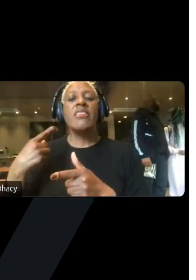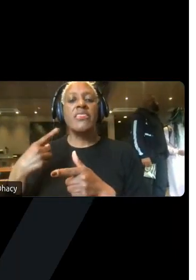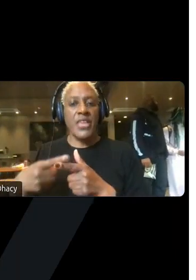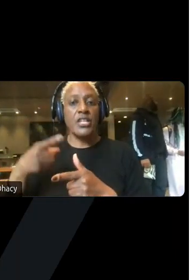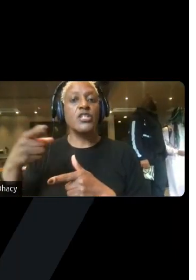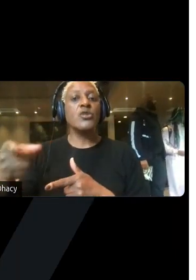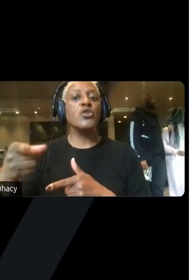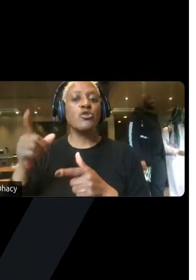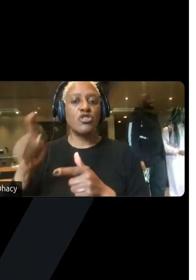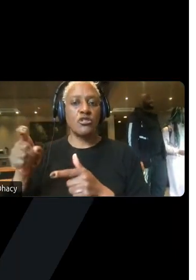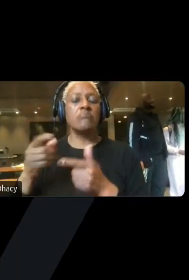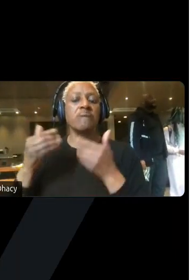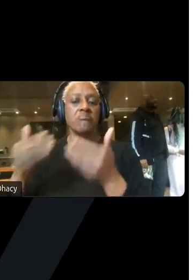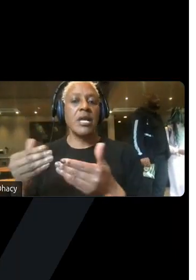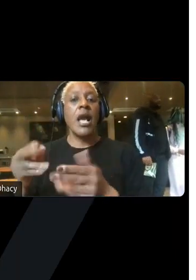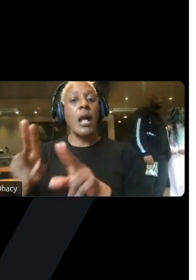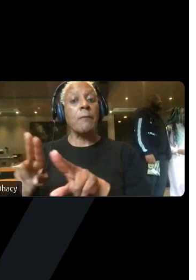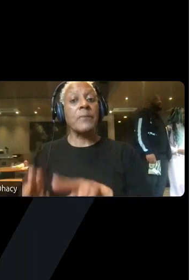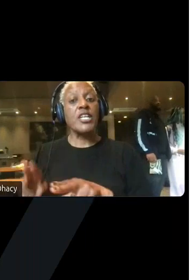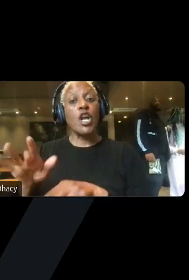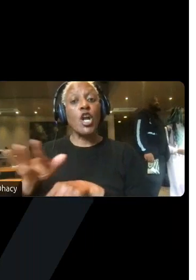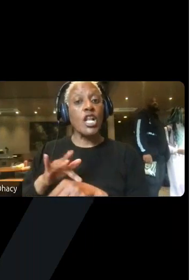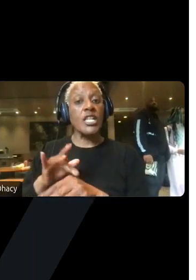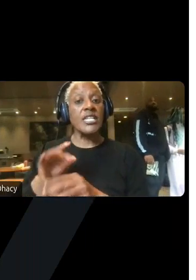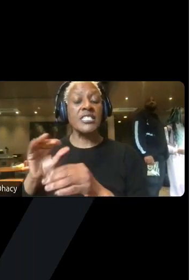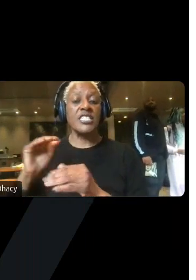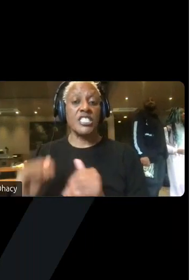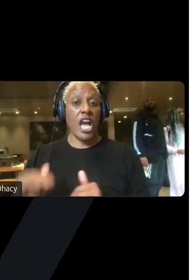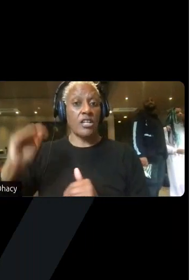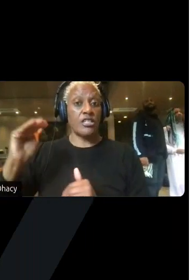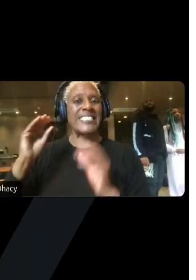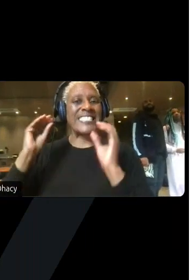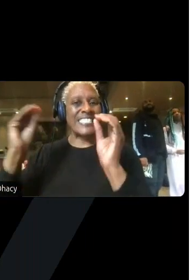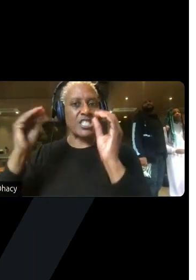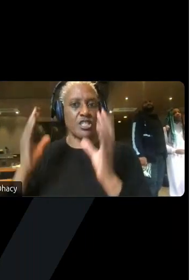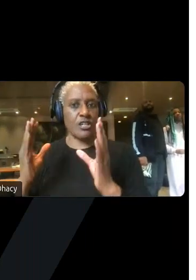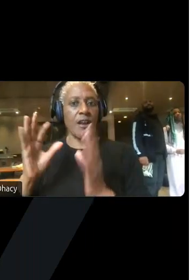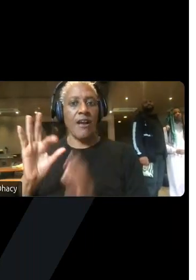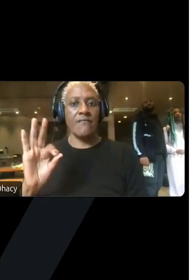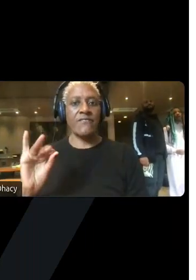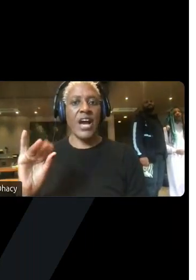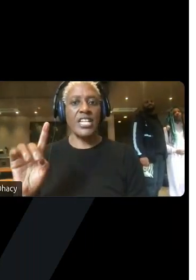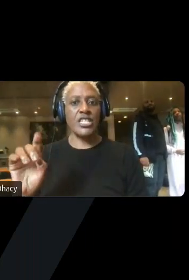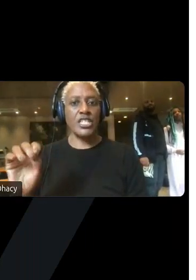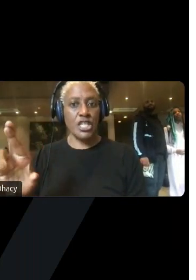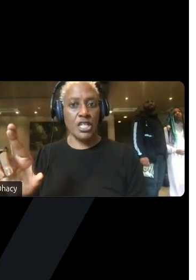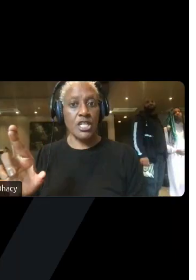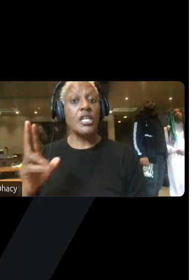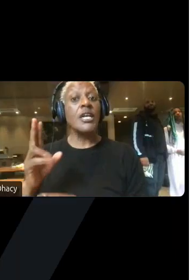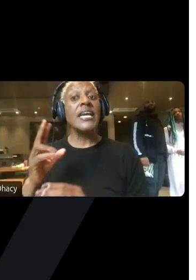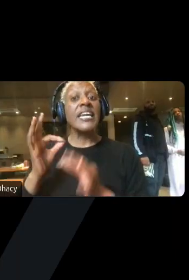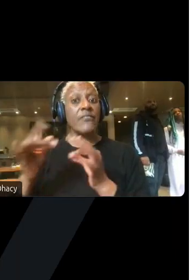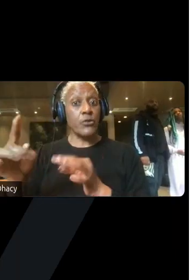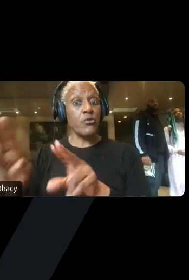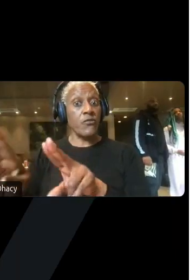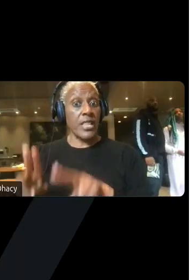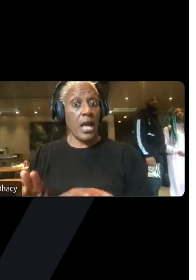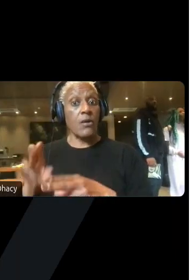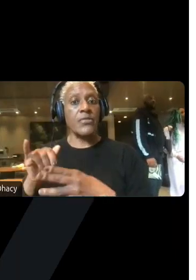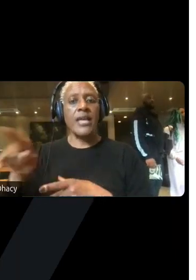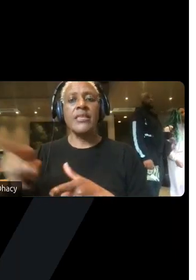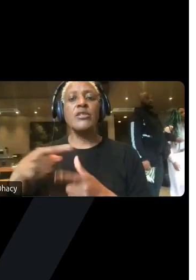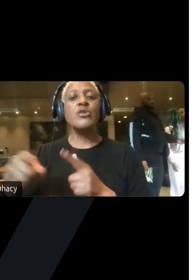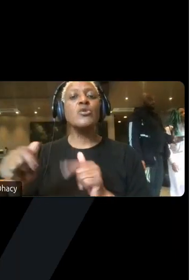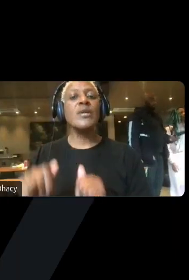the Early Childhood Teacher Finder. With this, you have the opportunity to teach in CBOs as a